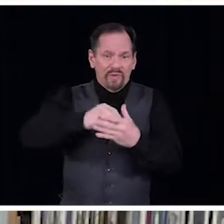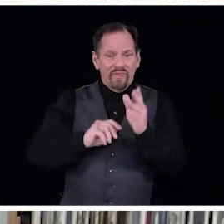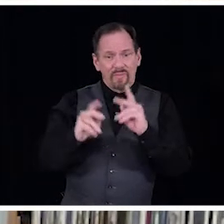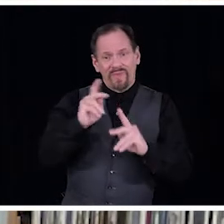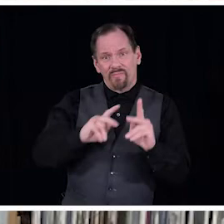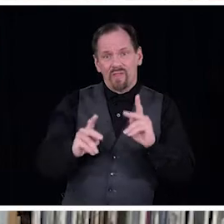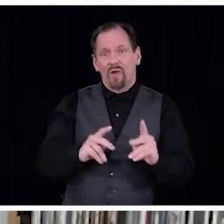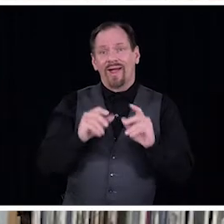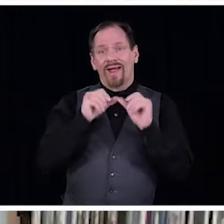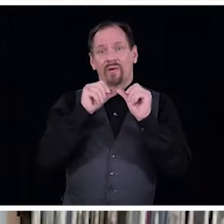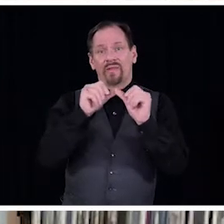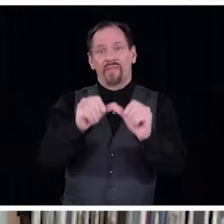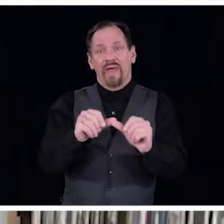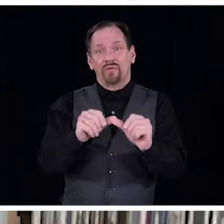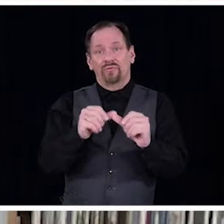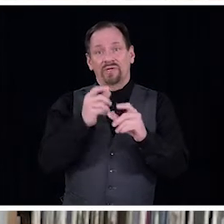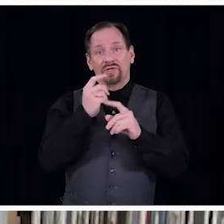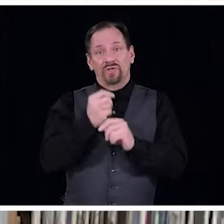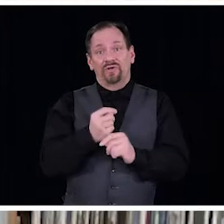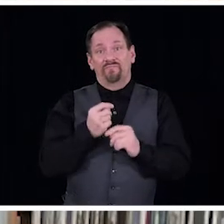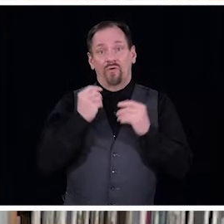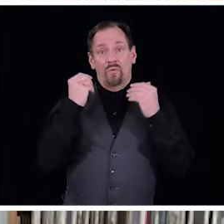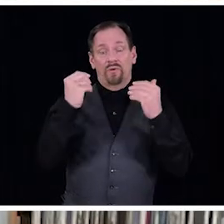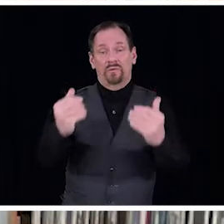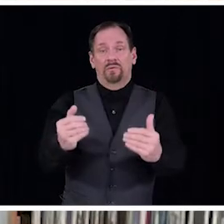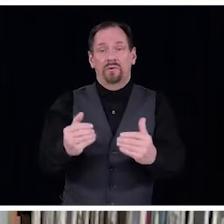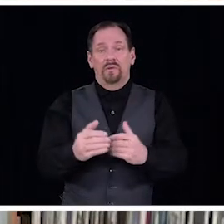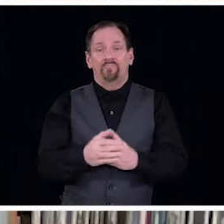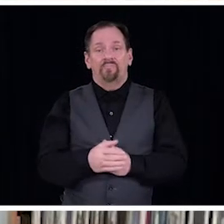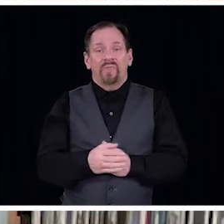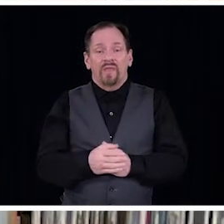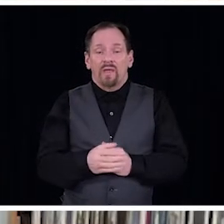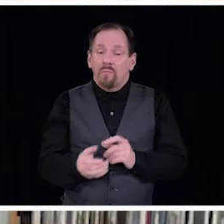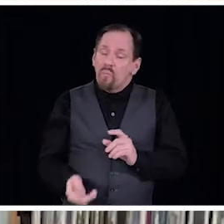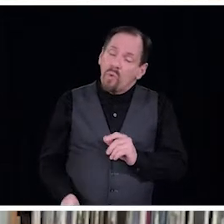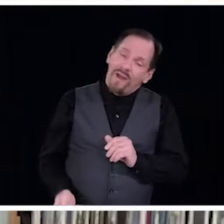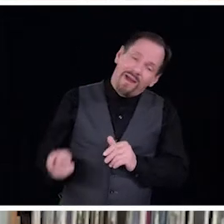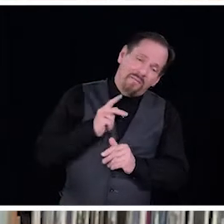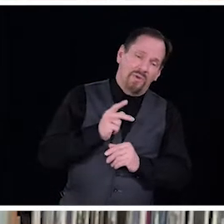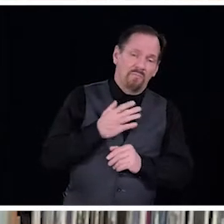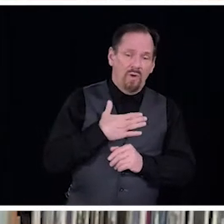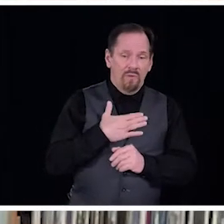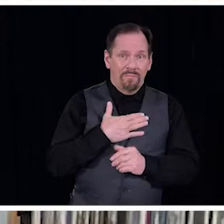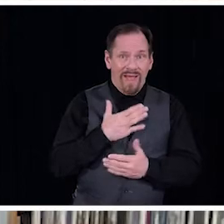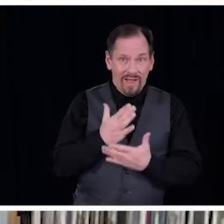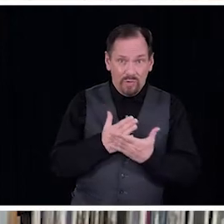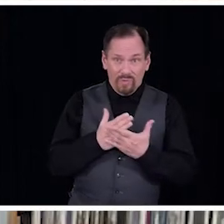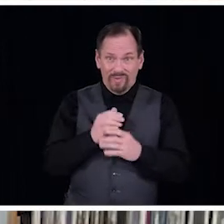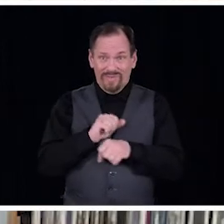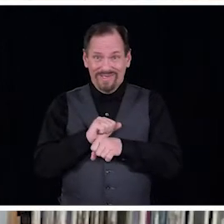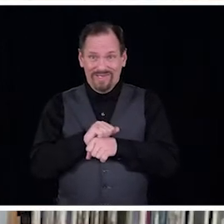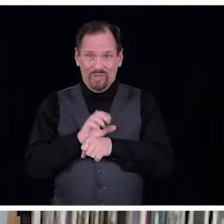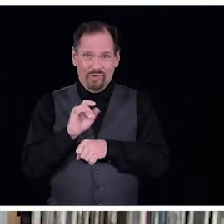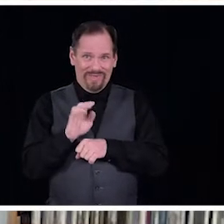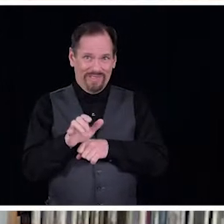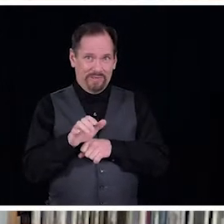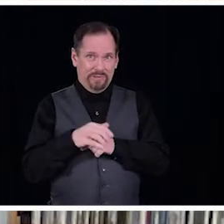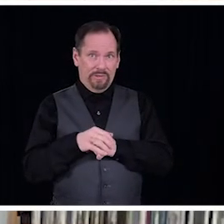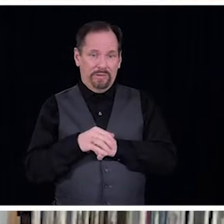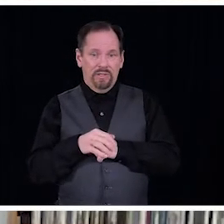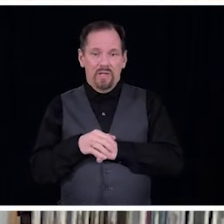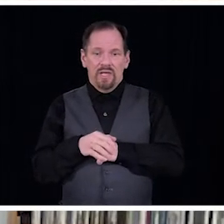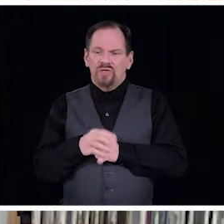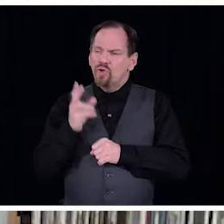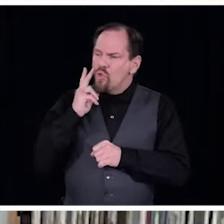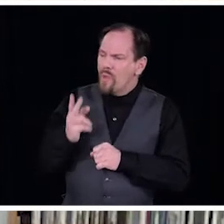that tradition forward. The primary mission in my career as a critic has been to try to redress the balance between past